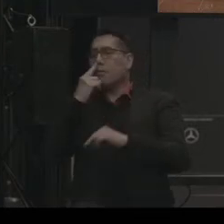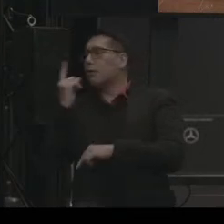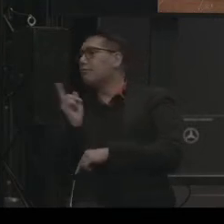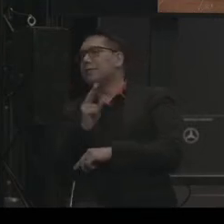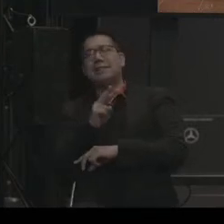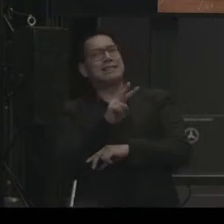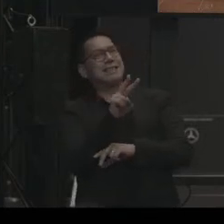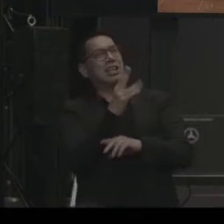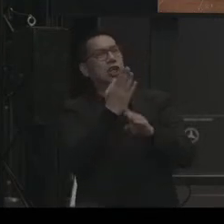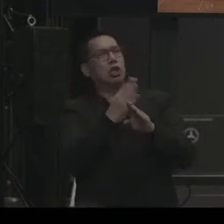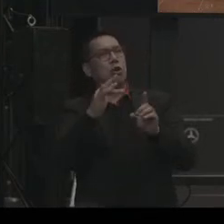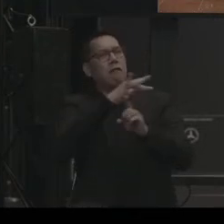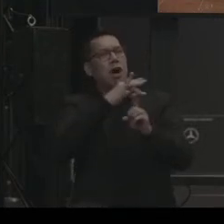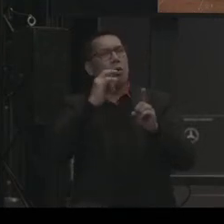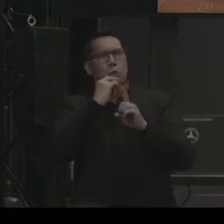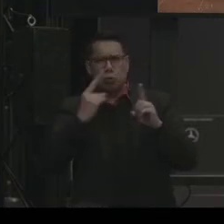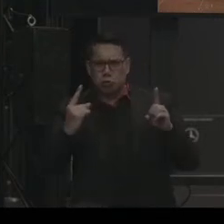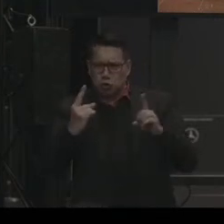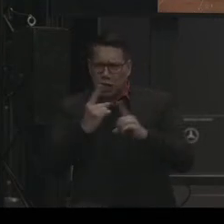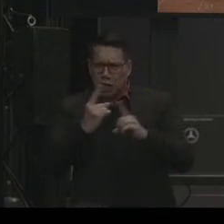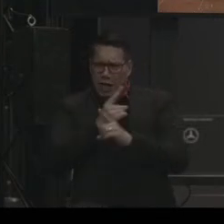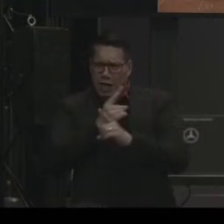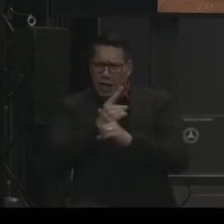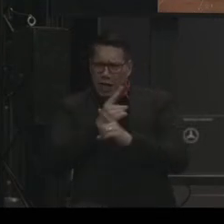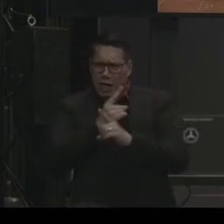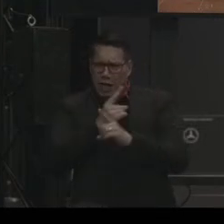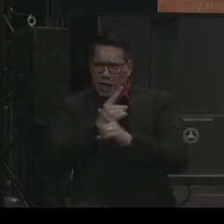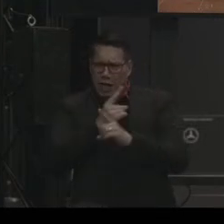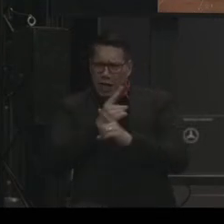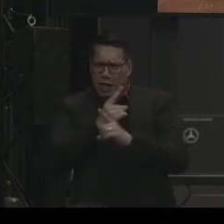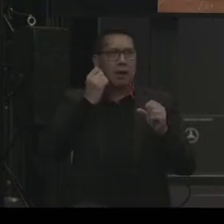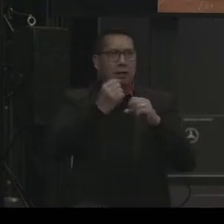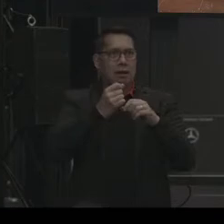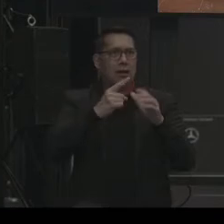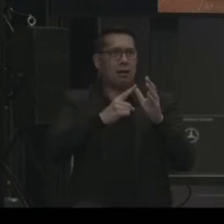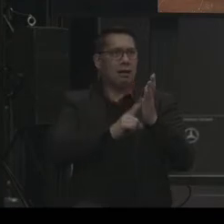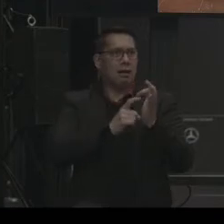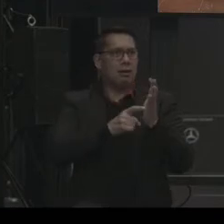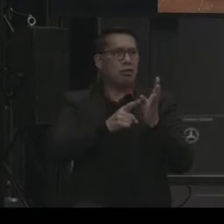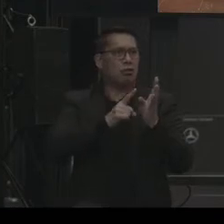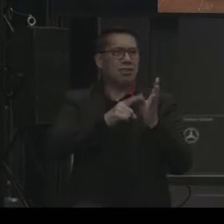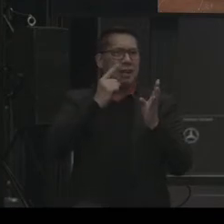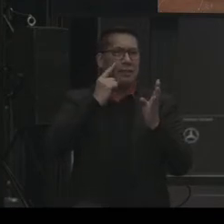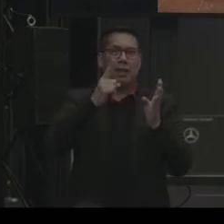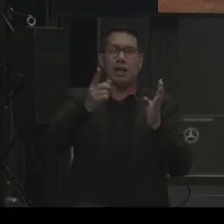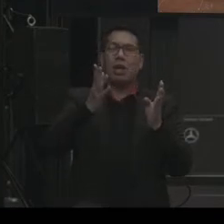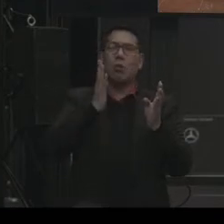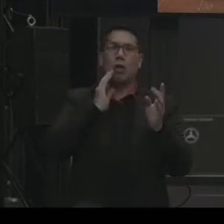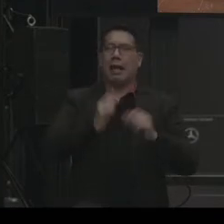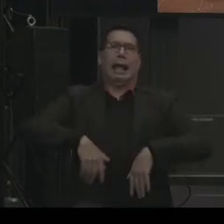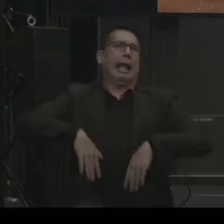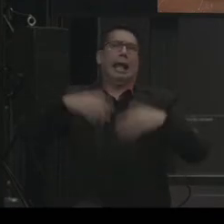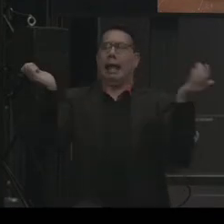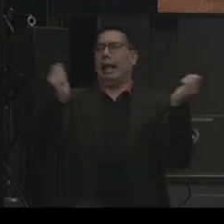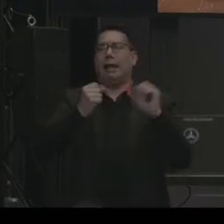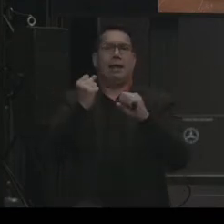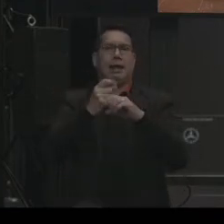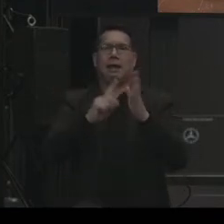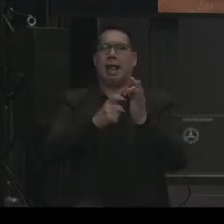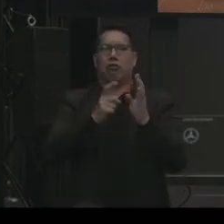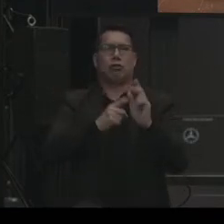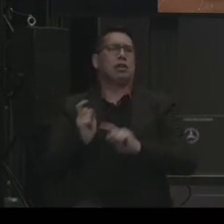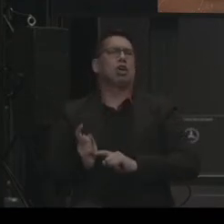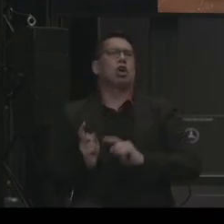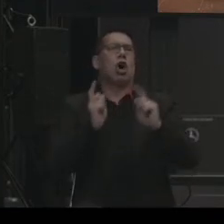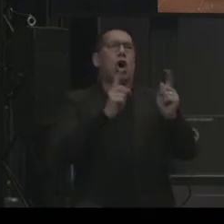new environment? I think like in the gallery setting, something that you want when you go to any gallery is to walk away with a